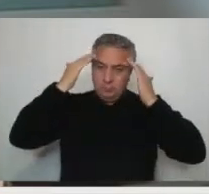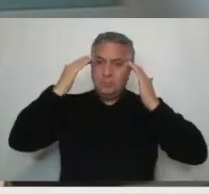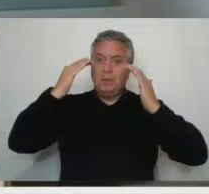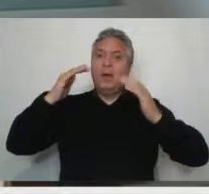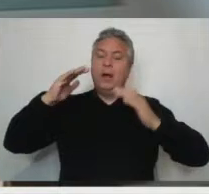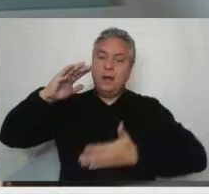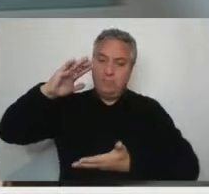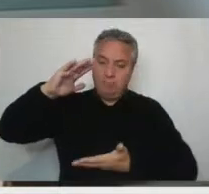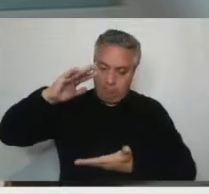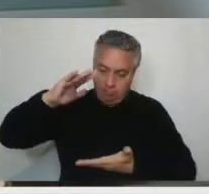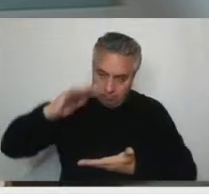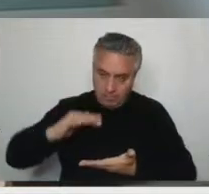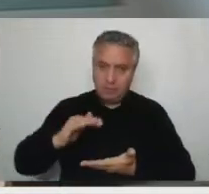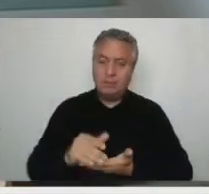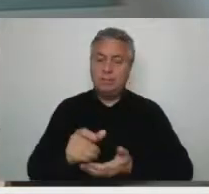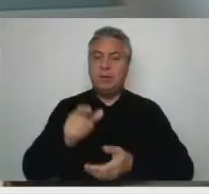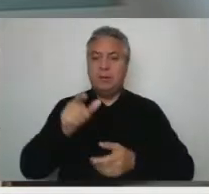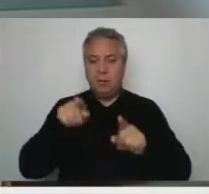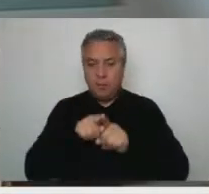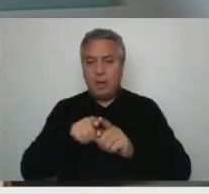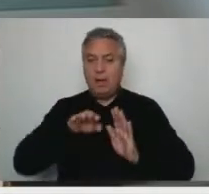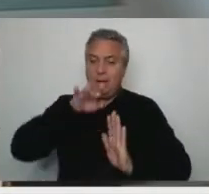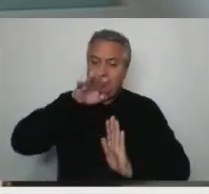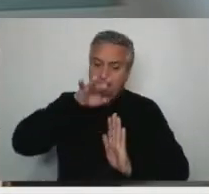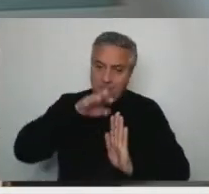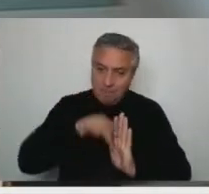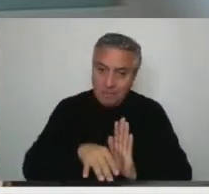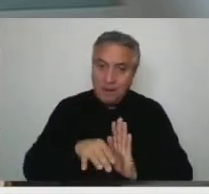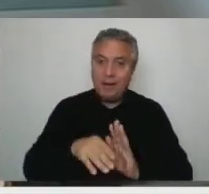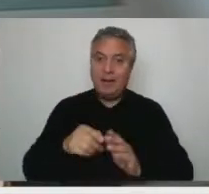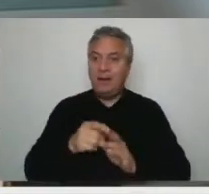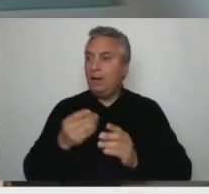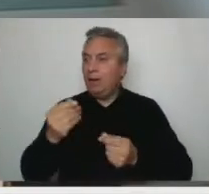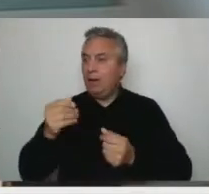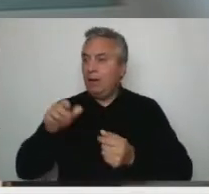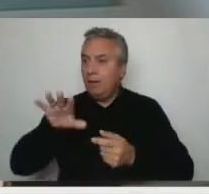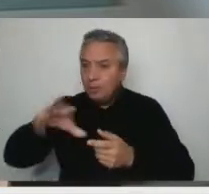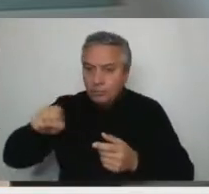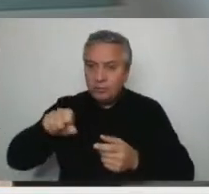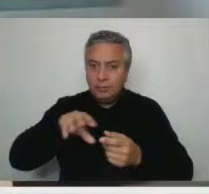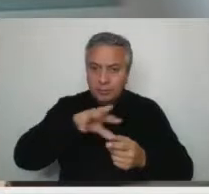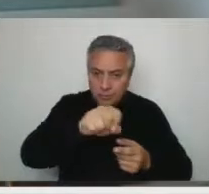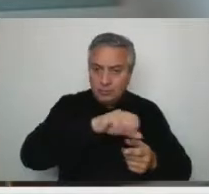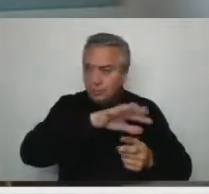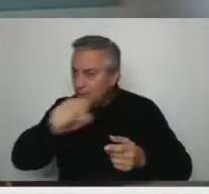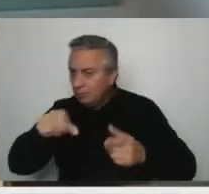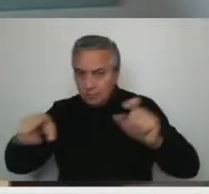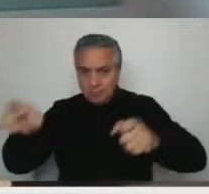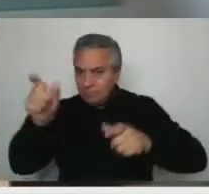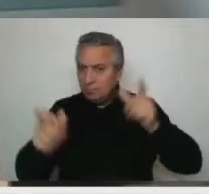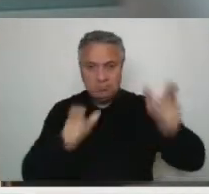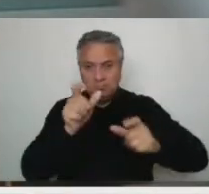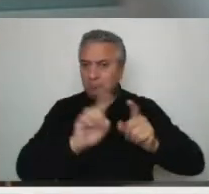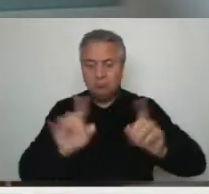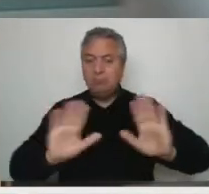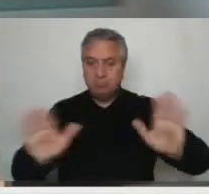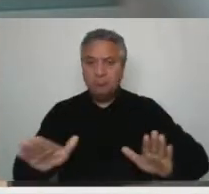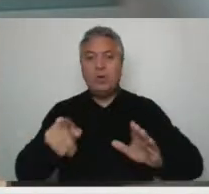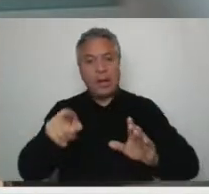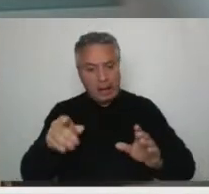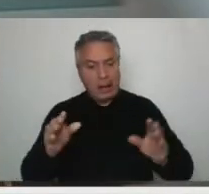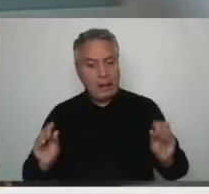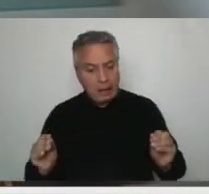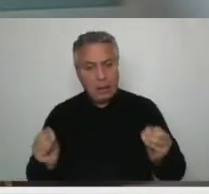in prison. So there'll be other benefits, quite apart from productivity, a better